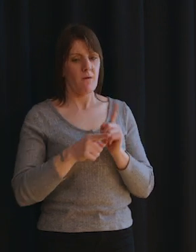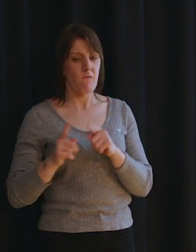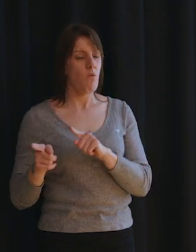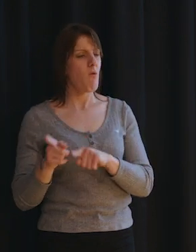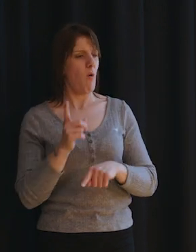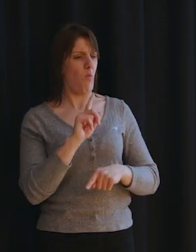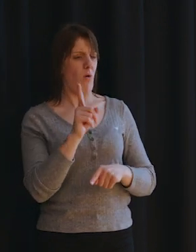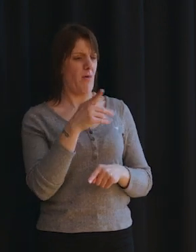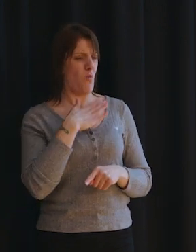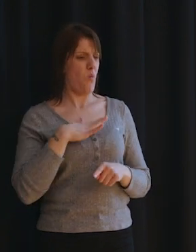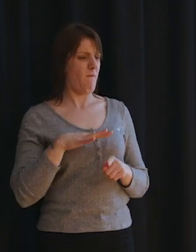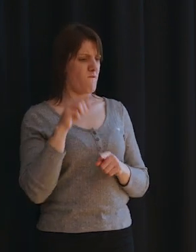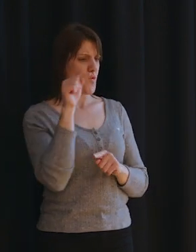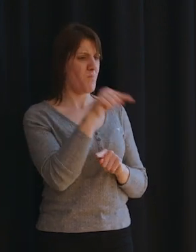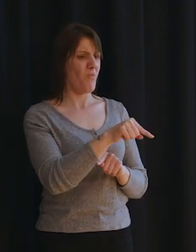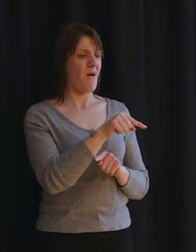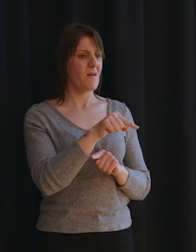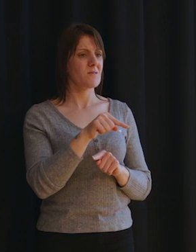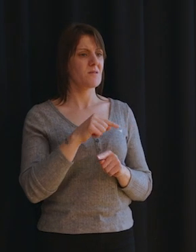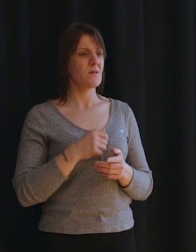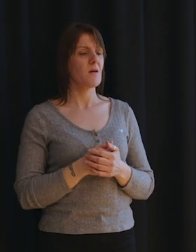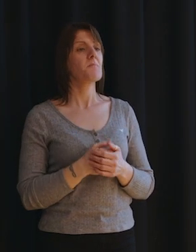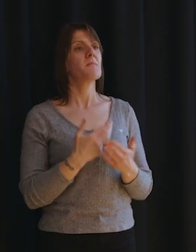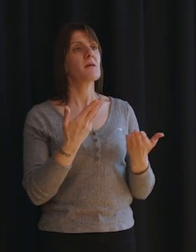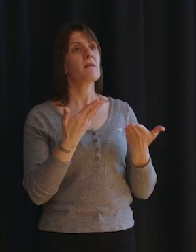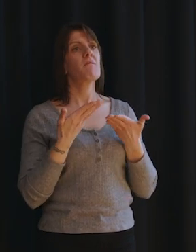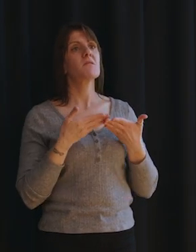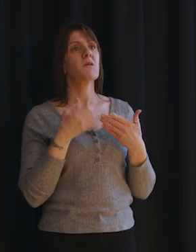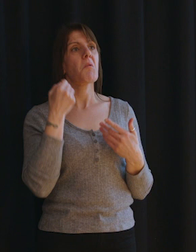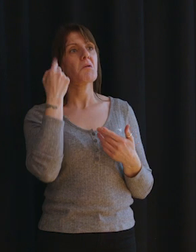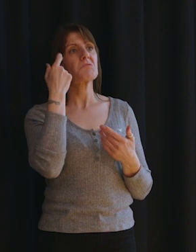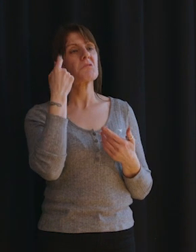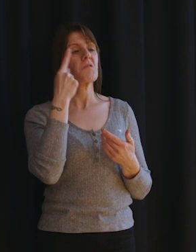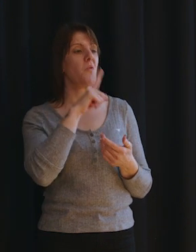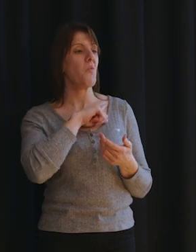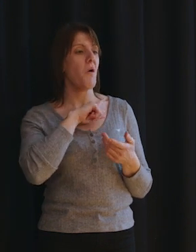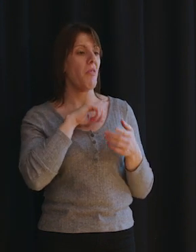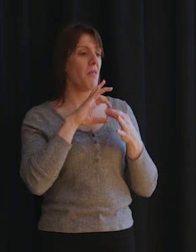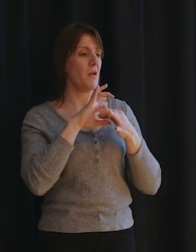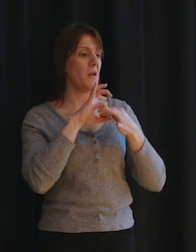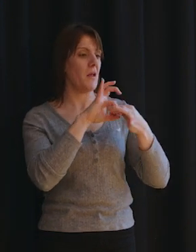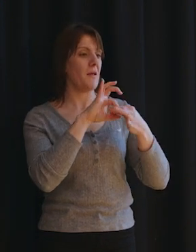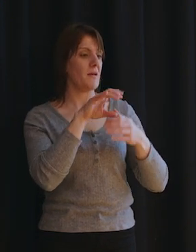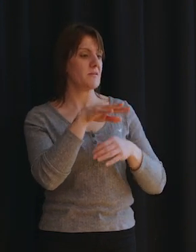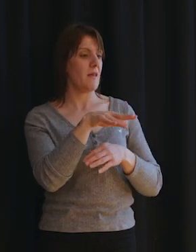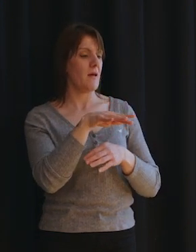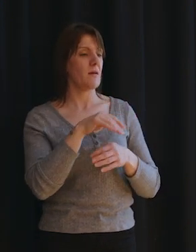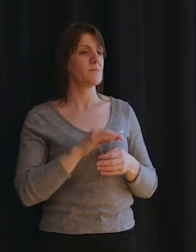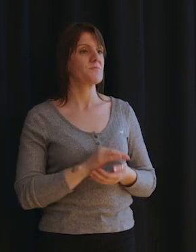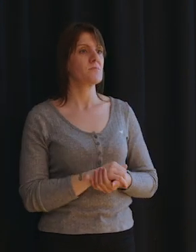those substances, I guess, to give us a bit of an understanding about why the link is there as well.